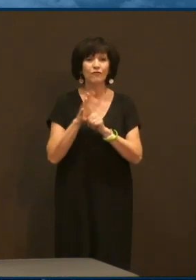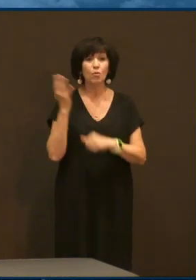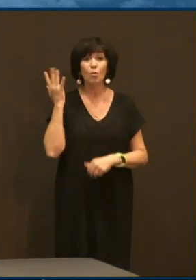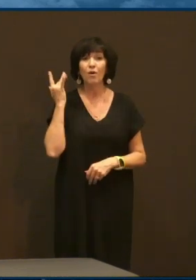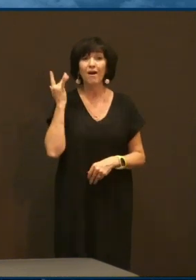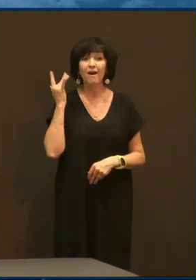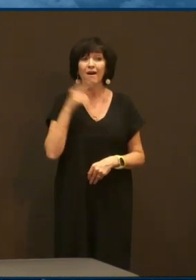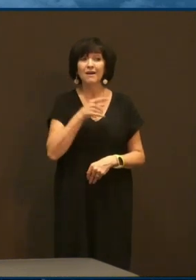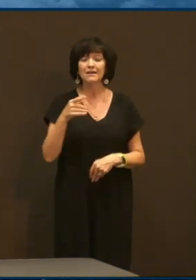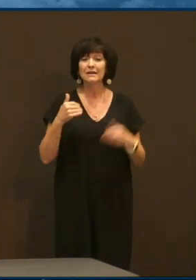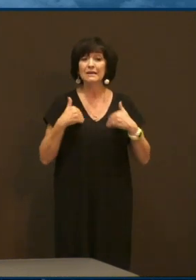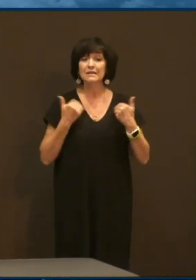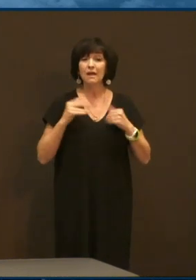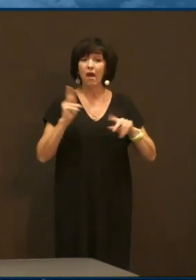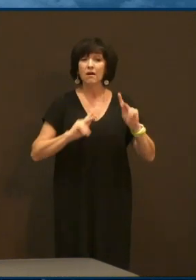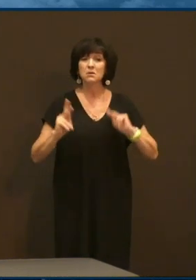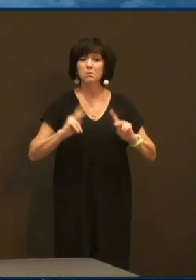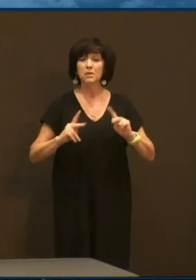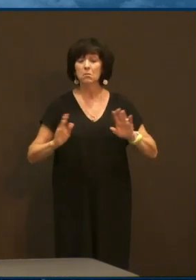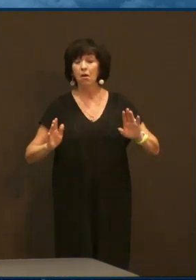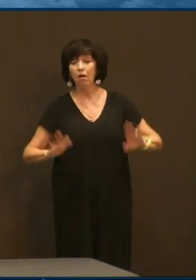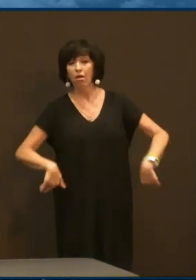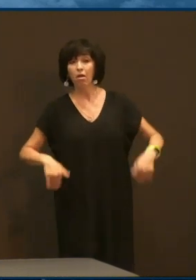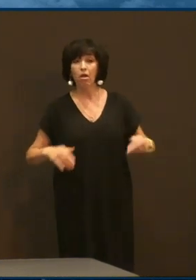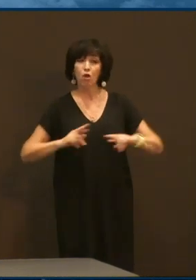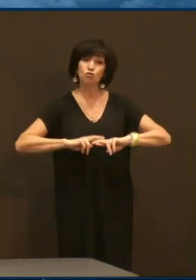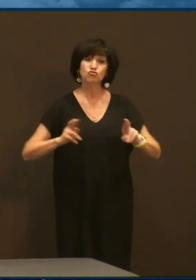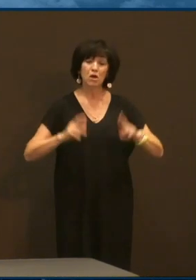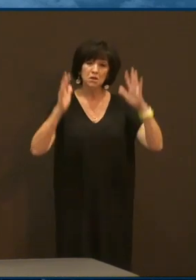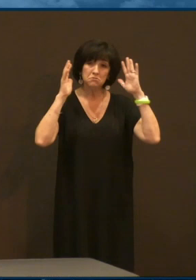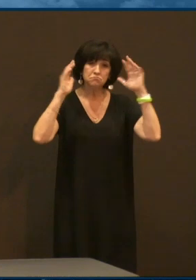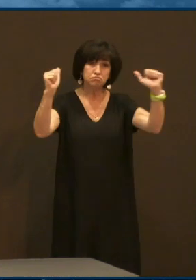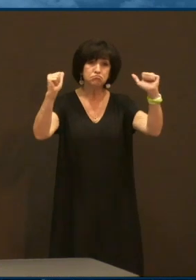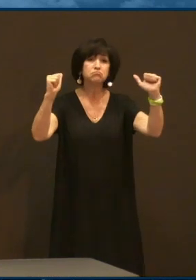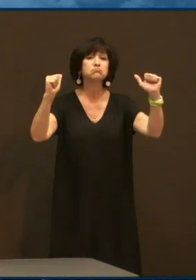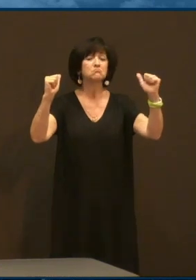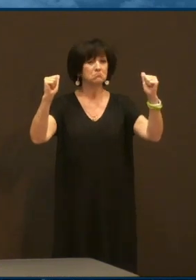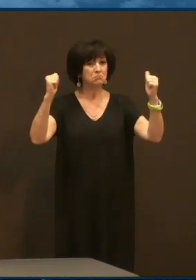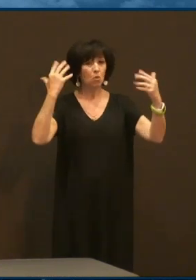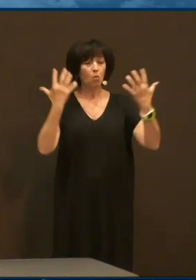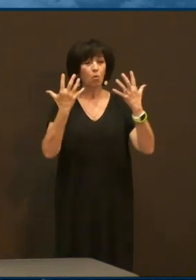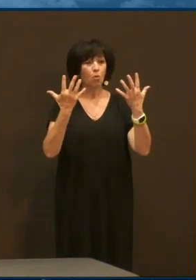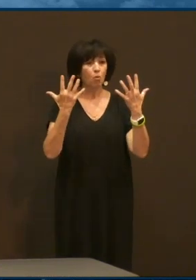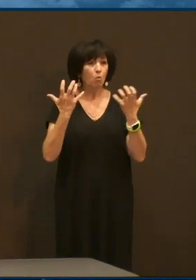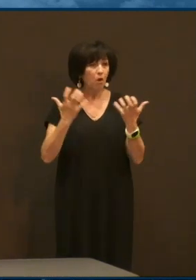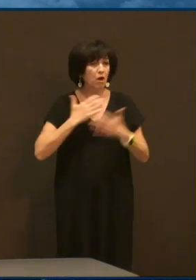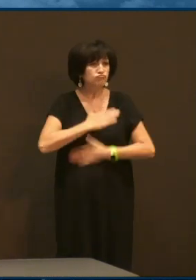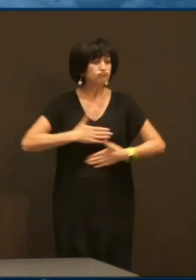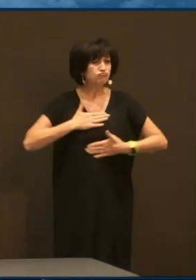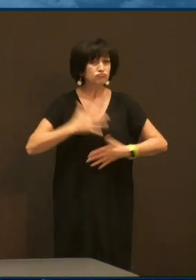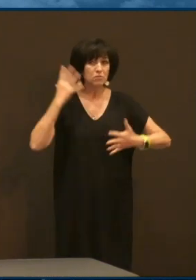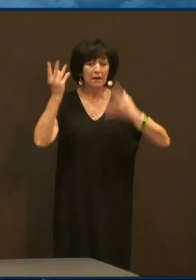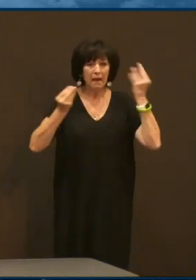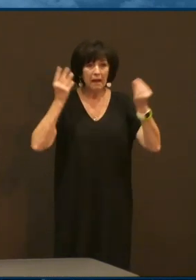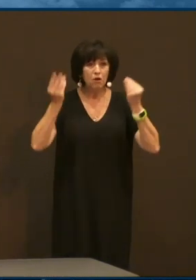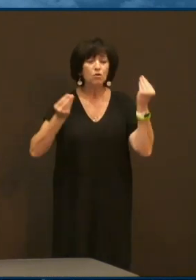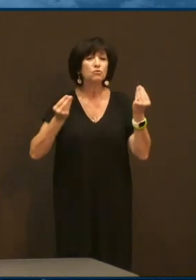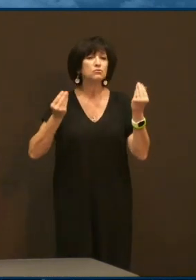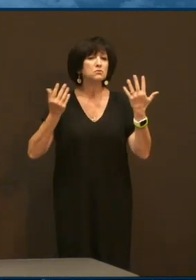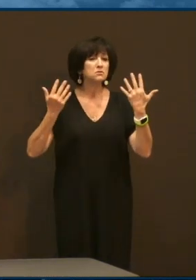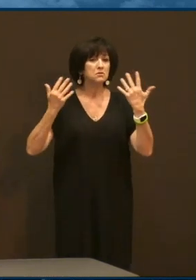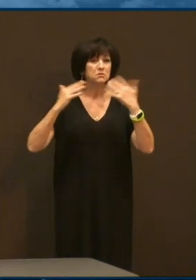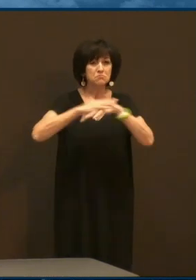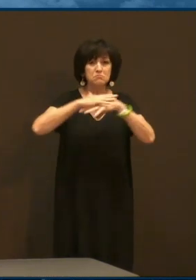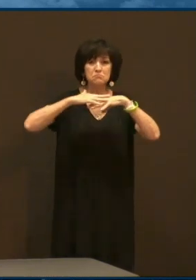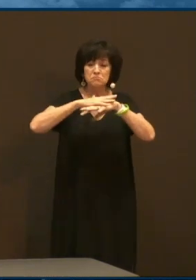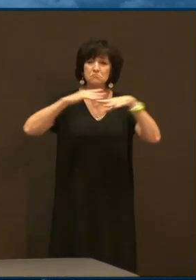and inside to restaurants and the bars that might be connected to them, or beach houses and parties. We'll talk a